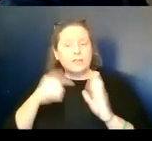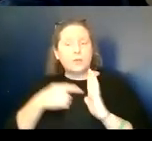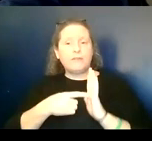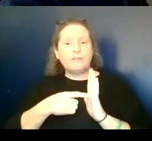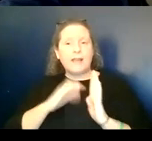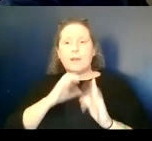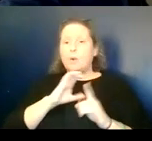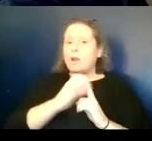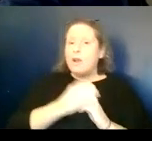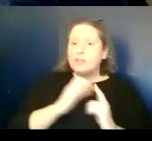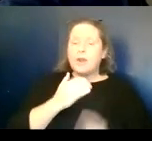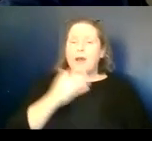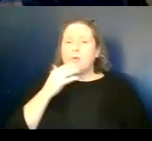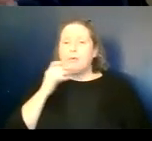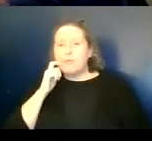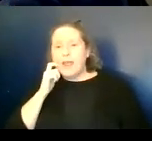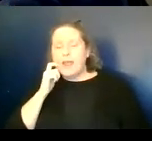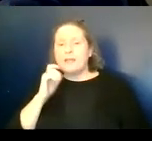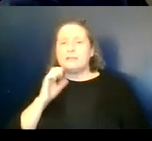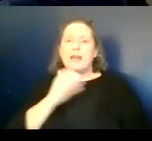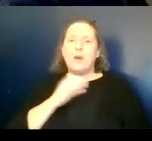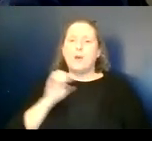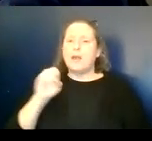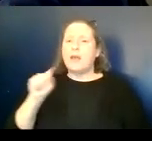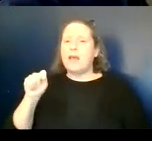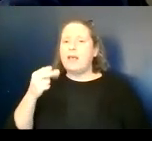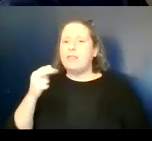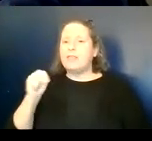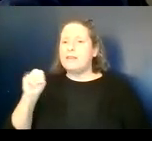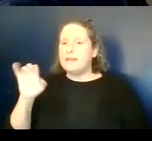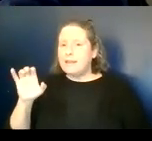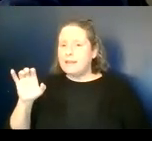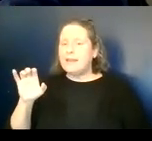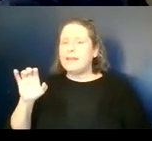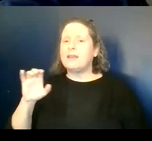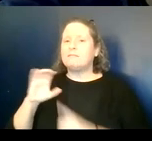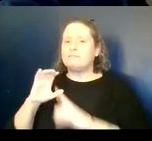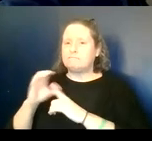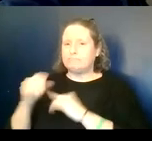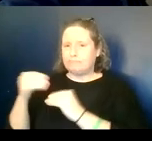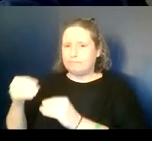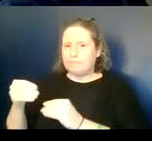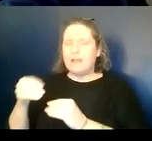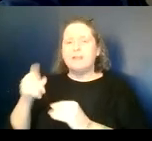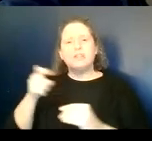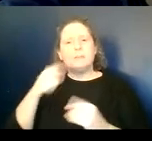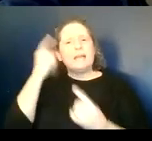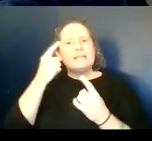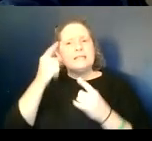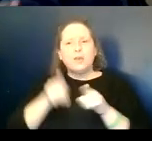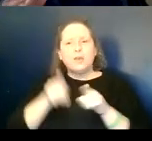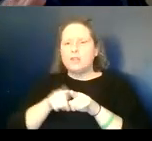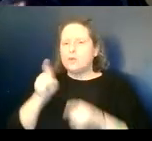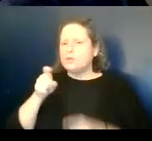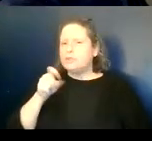culture, our race, our ethnicity, that should be considered as well. It should not, it don't